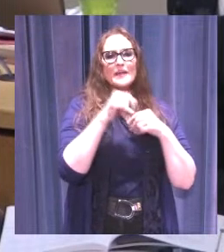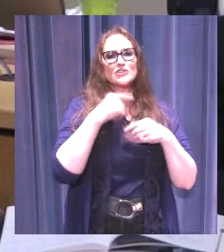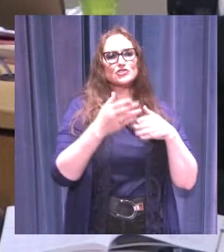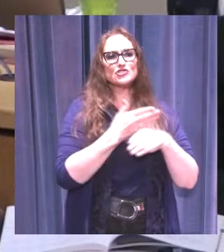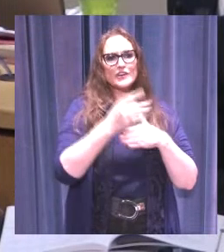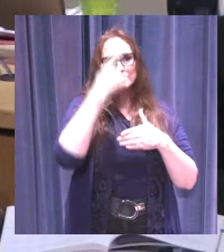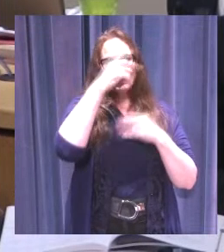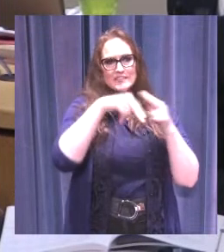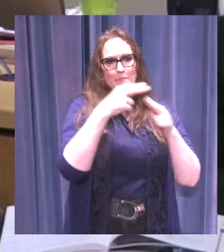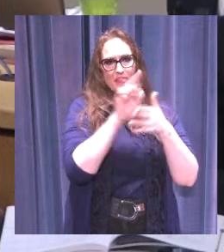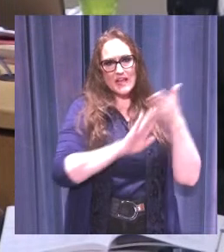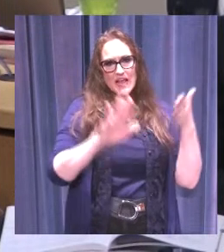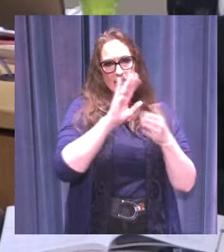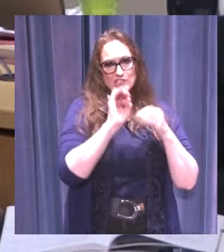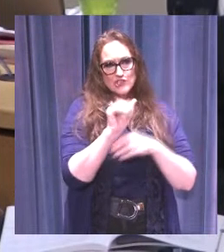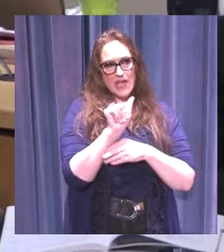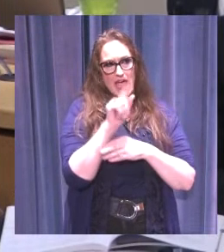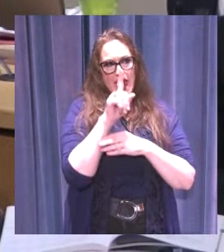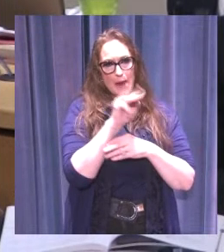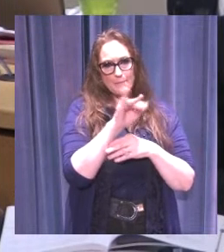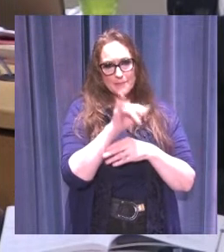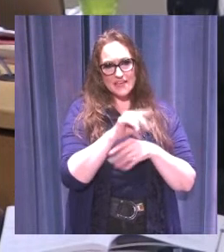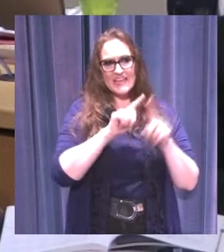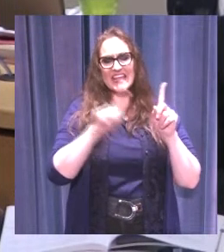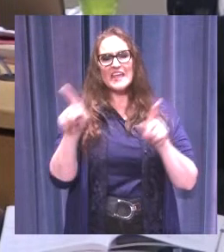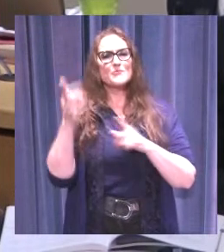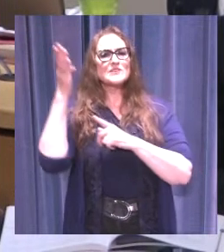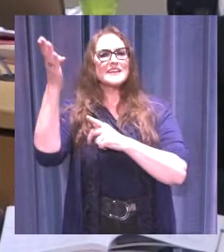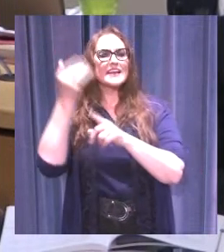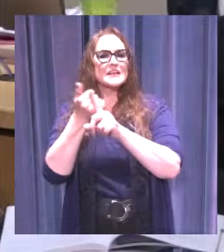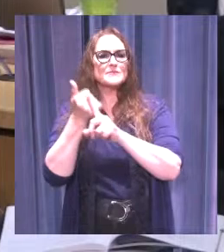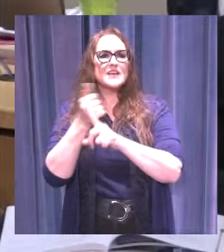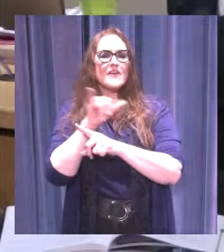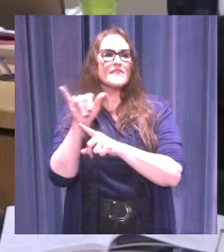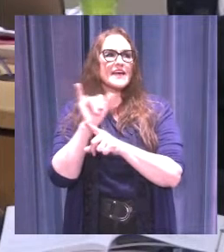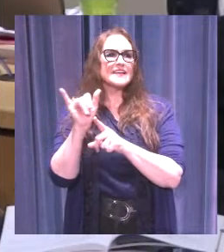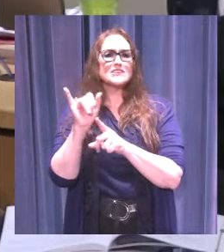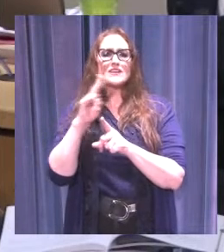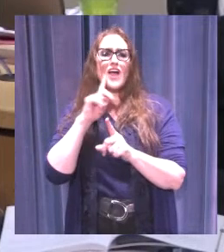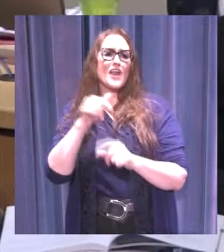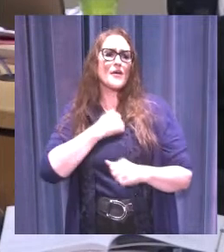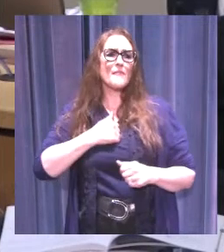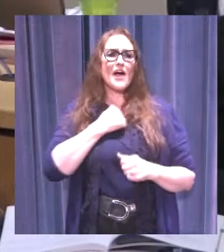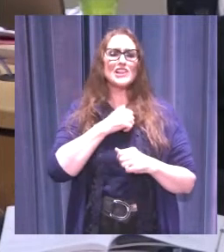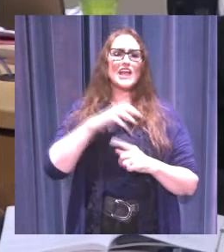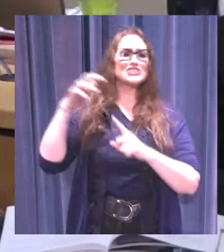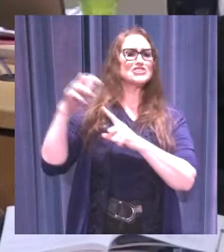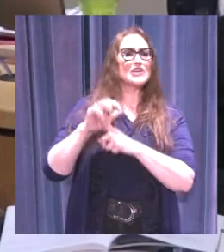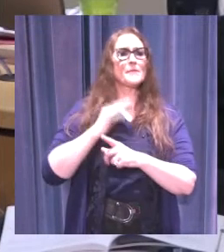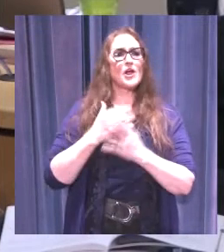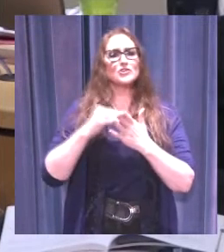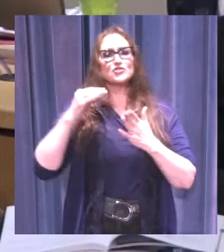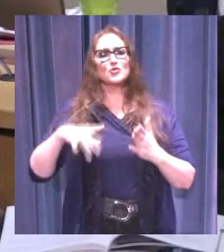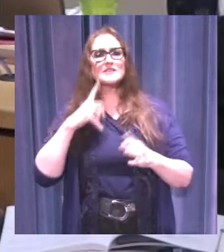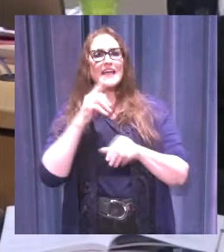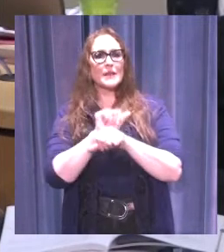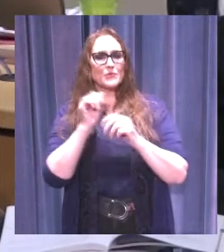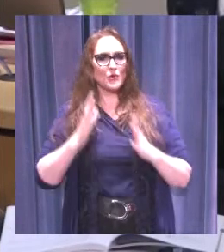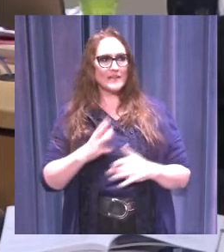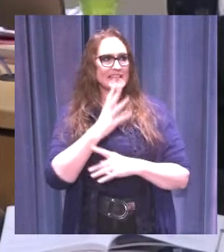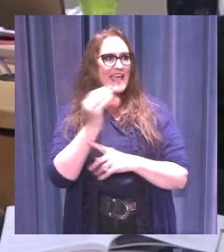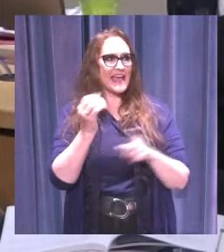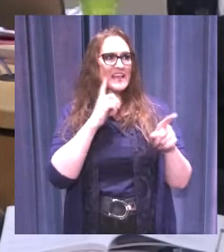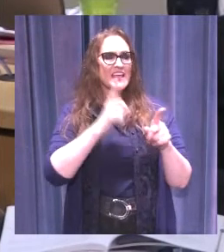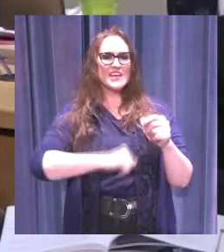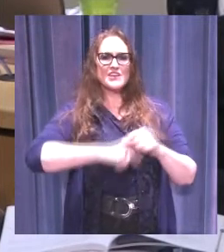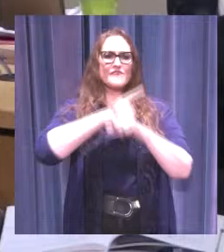college administration. Andy presented himself as an unapologetic champion of our students and employees, a defender